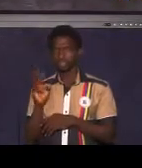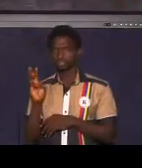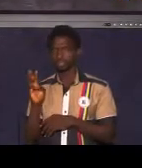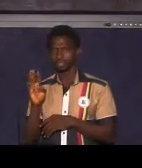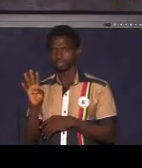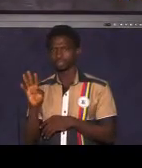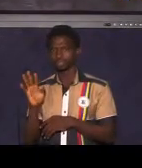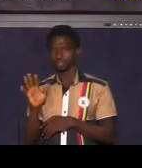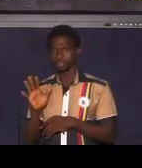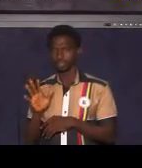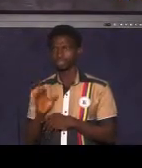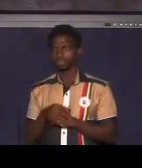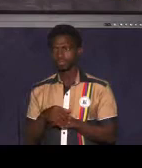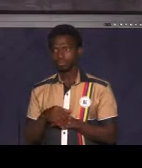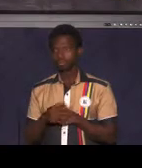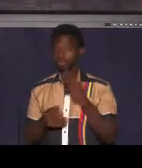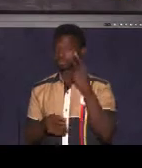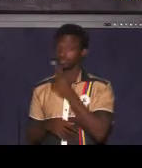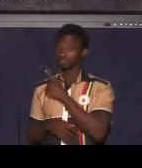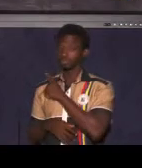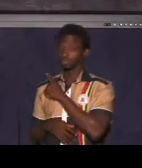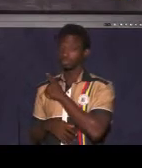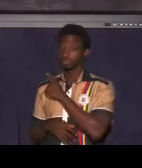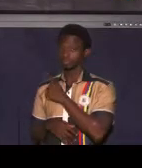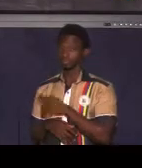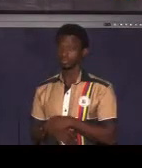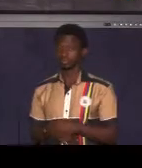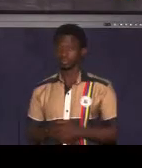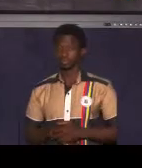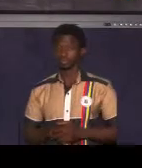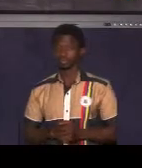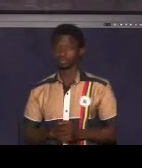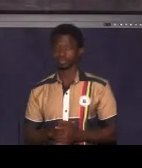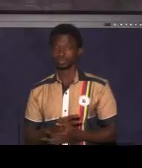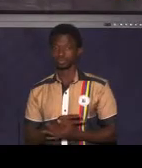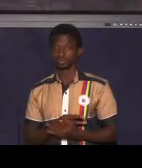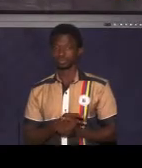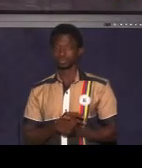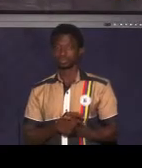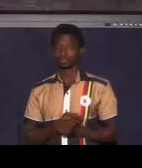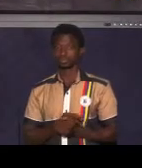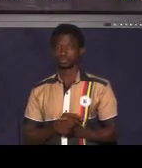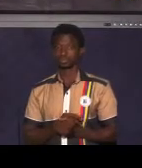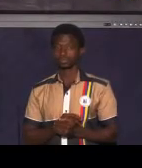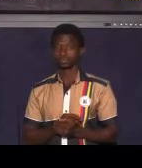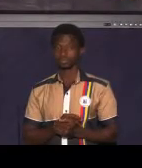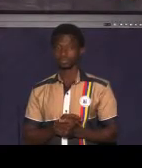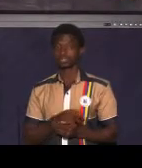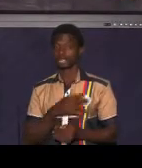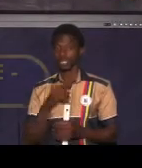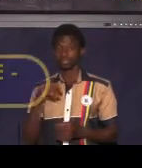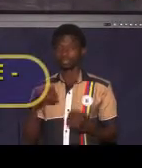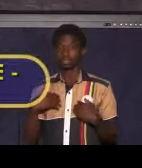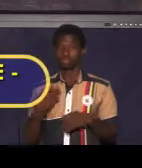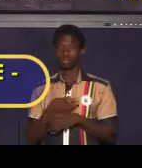649, 484 here, 957, 693, 440, 429. And there you have multiplication by